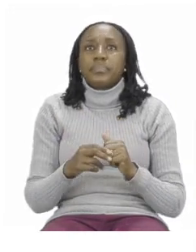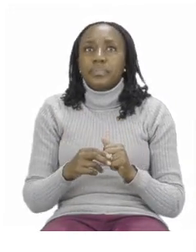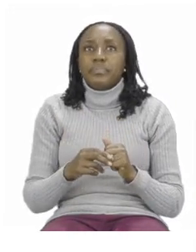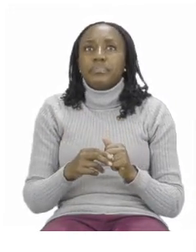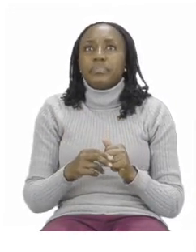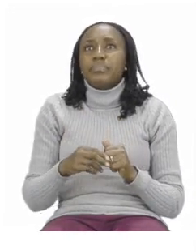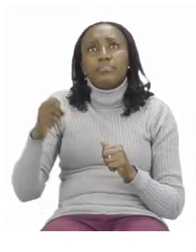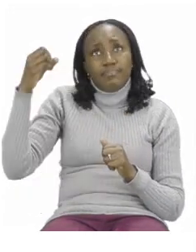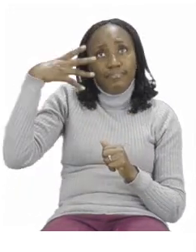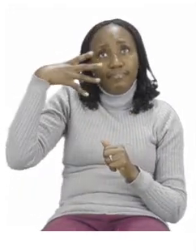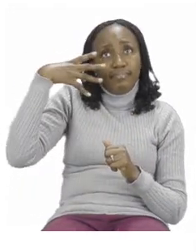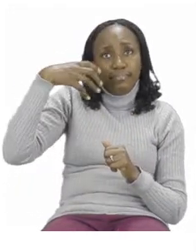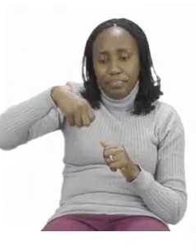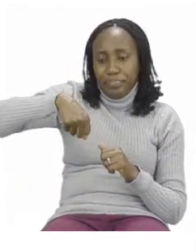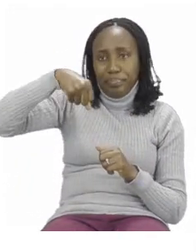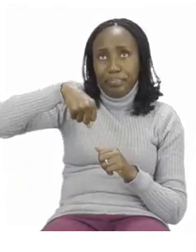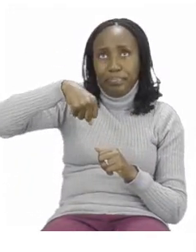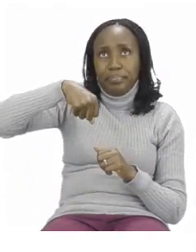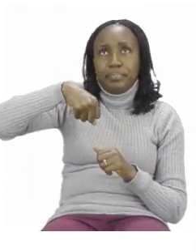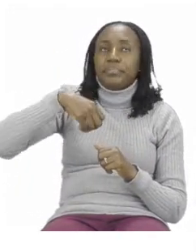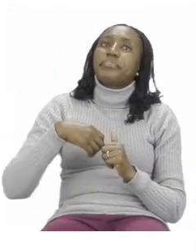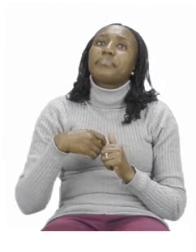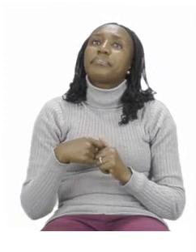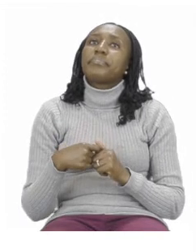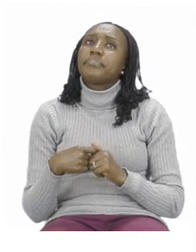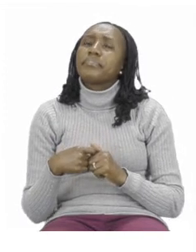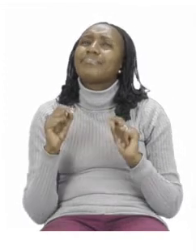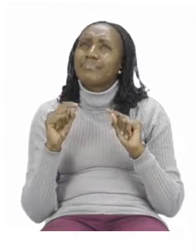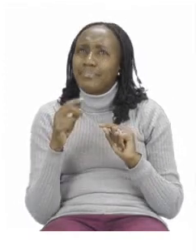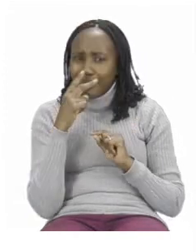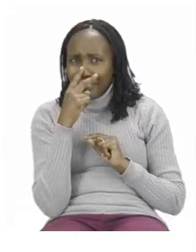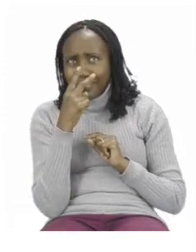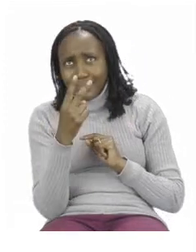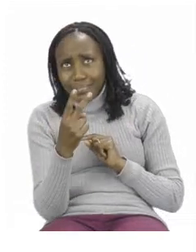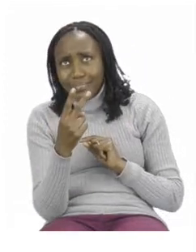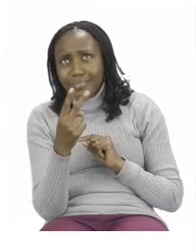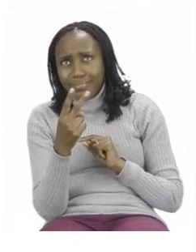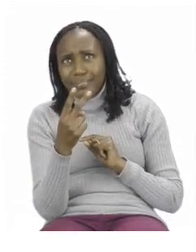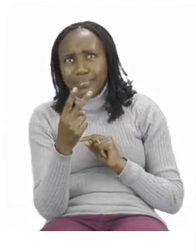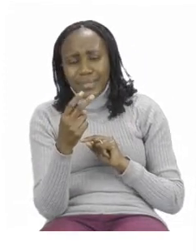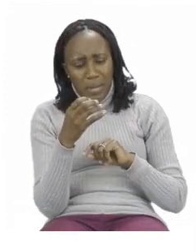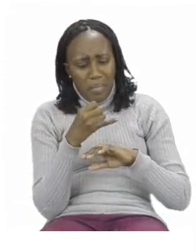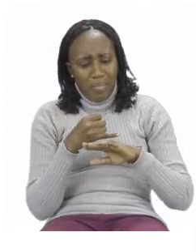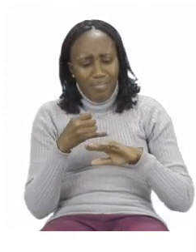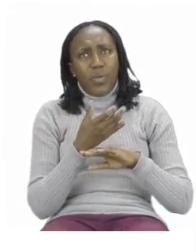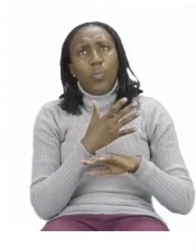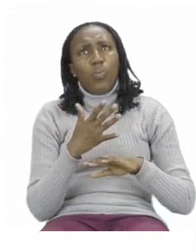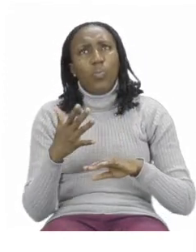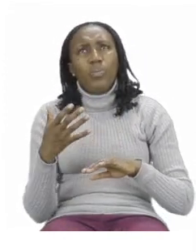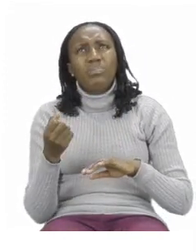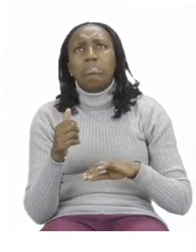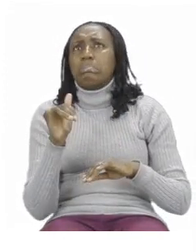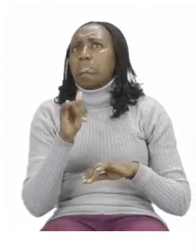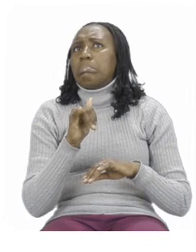lamp. Now boys and girls, we have to look at the place or thing that we can get